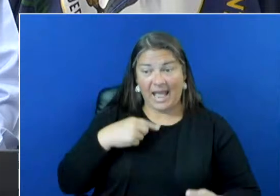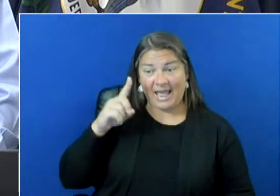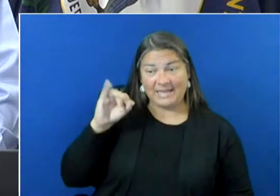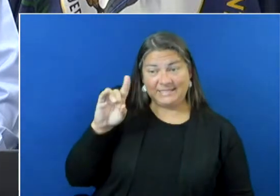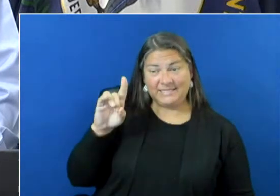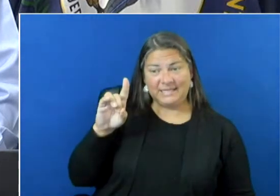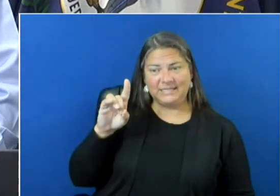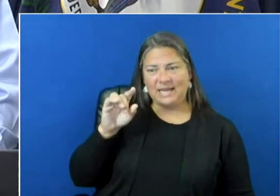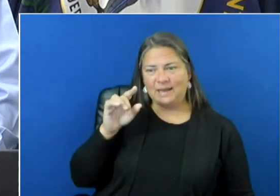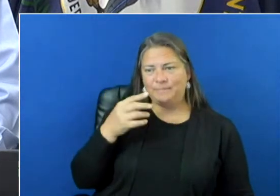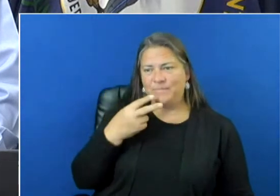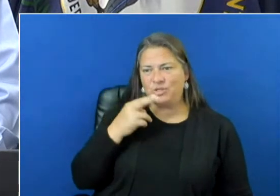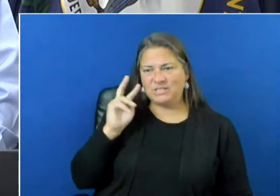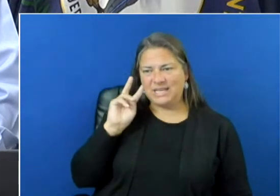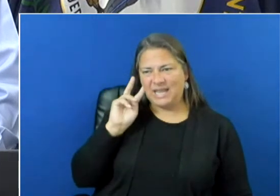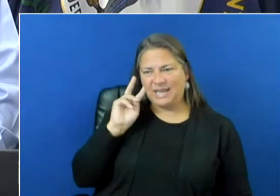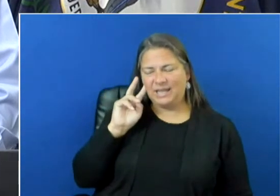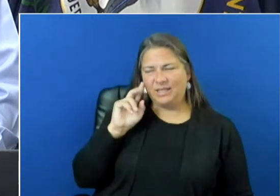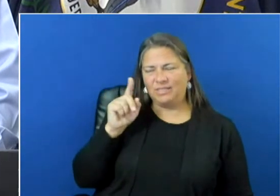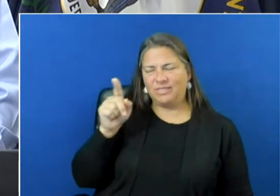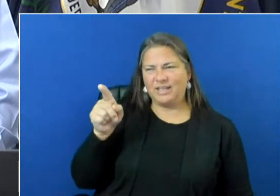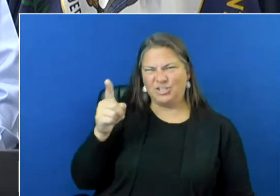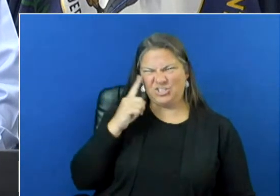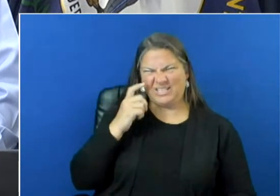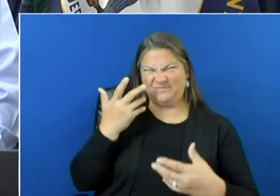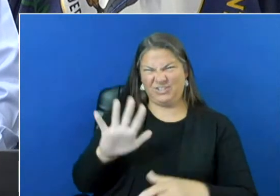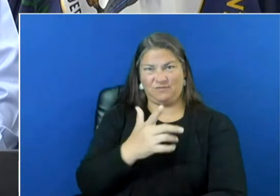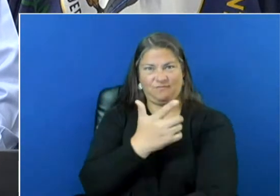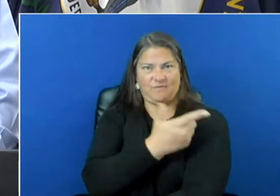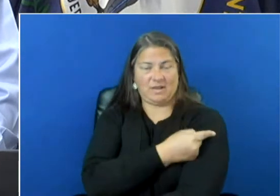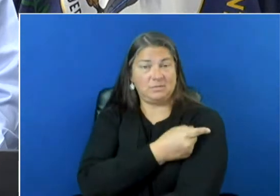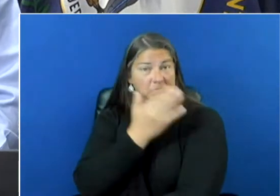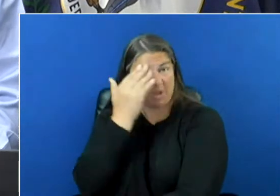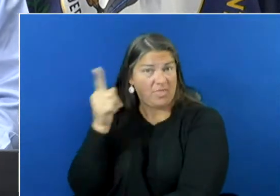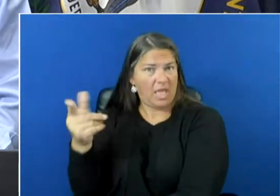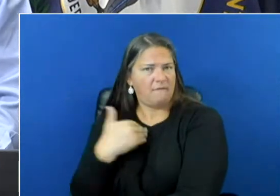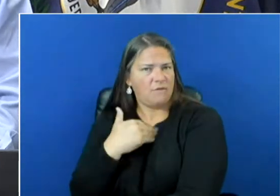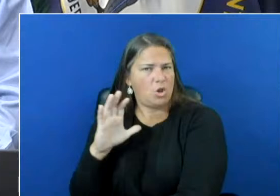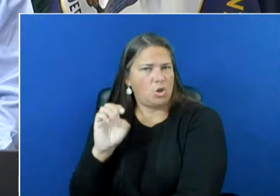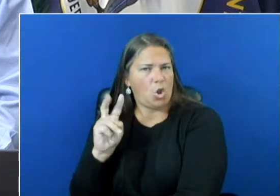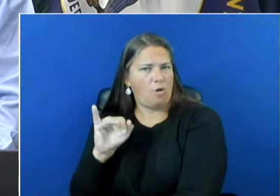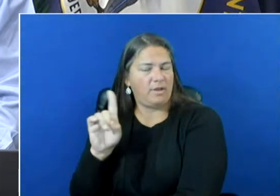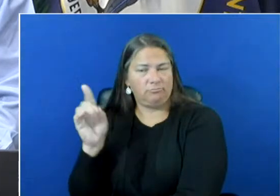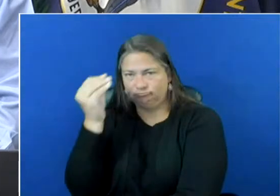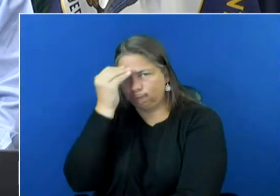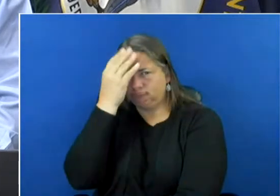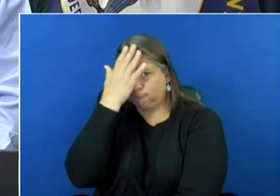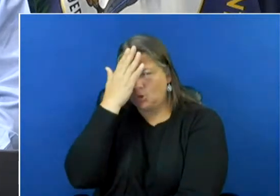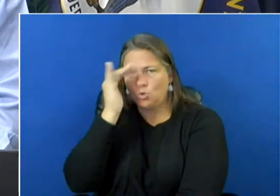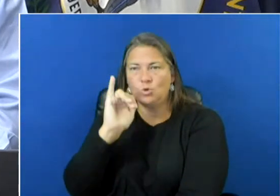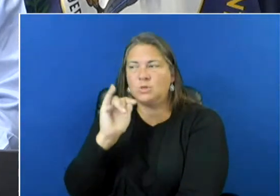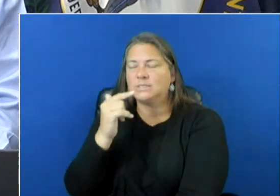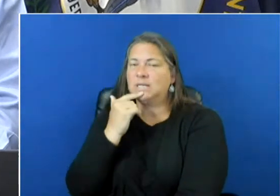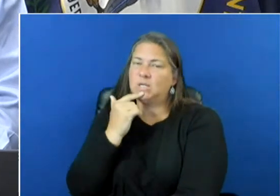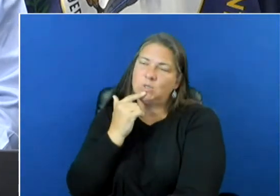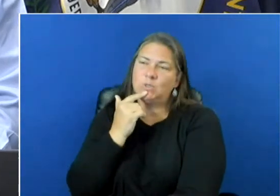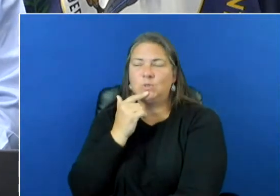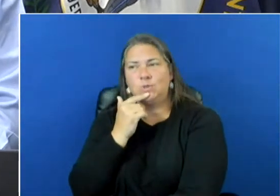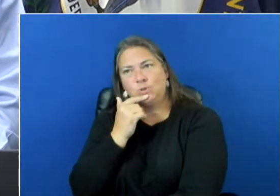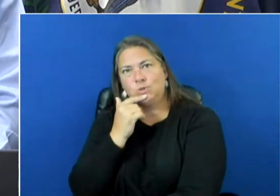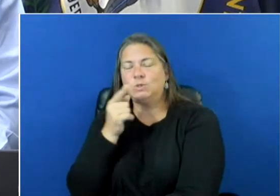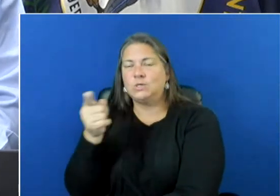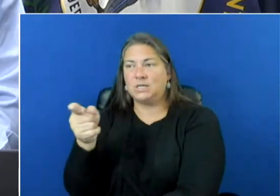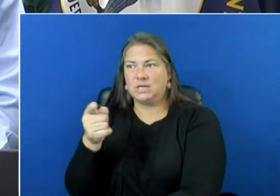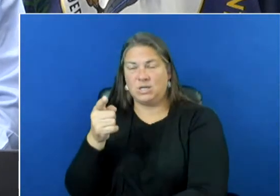that had just gotten vaccinated because they'd had COVID, but they'd learned that the reinfection rate is so much higher with the